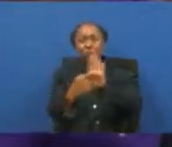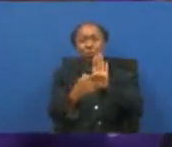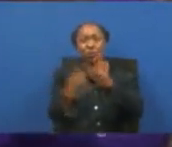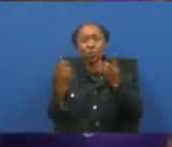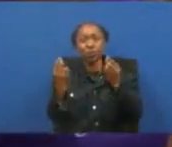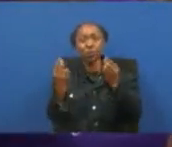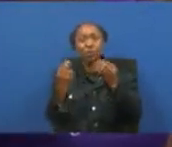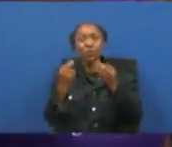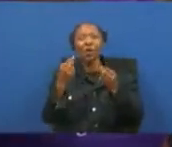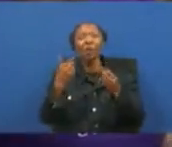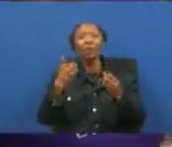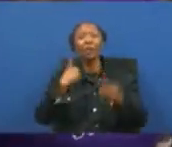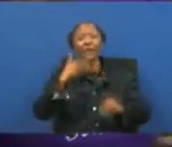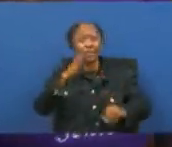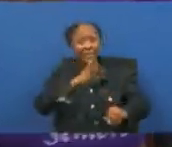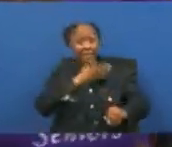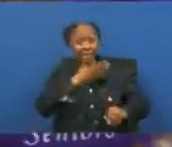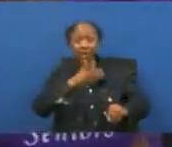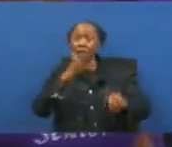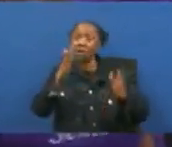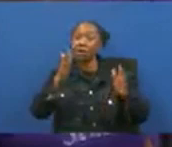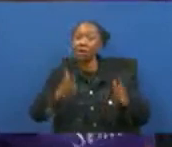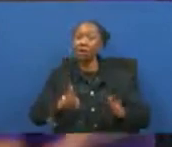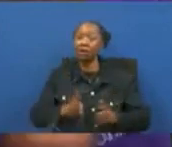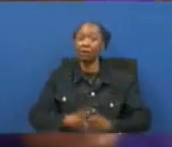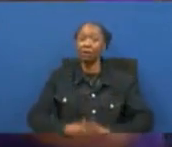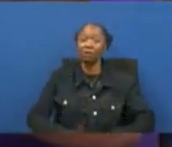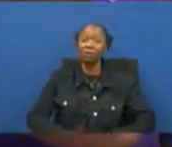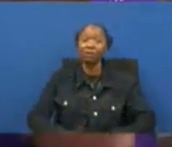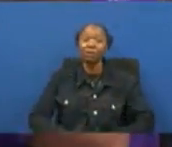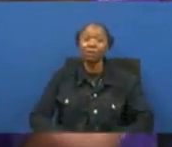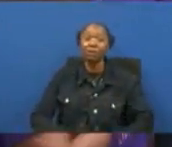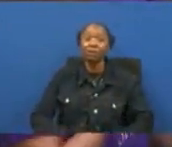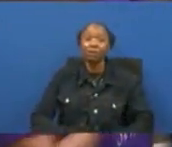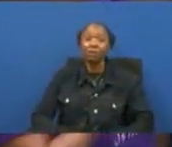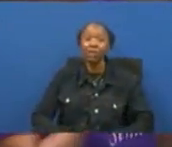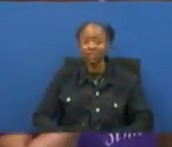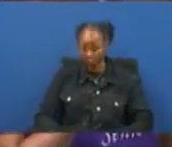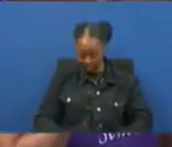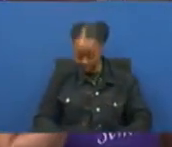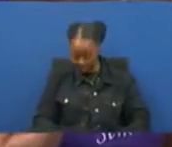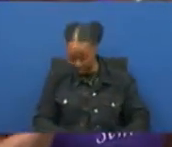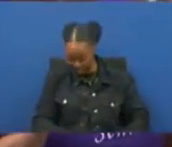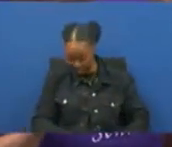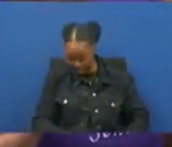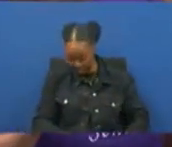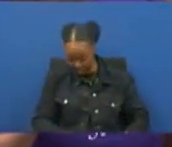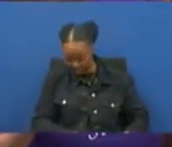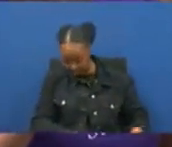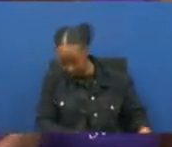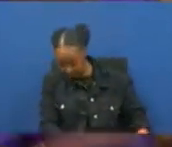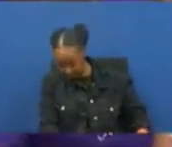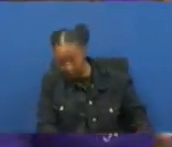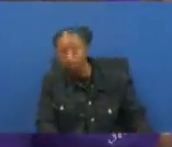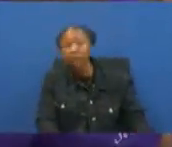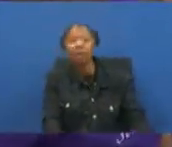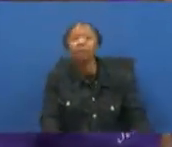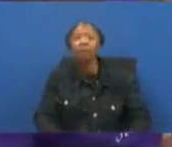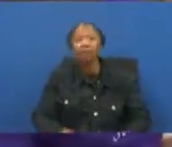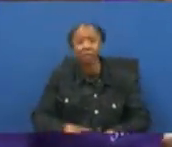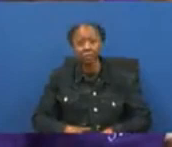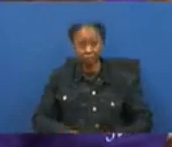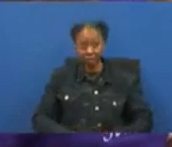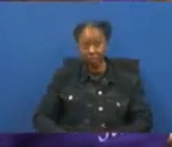we have singers as well. So, okay, there you go. All right, Teresa, do your thing.